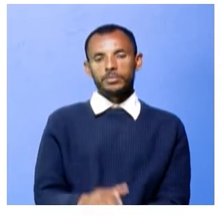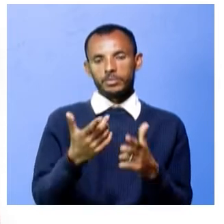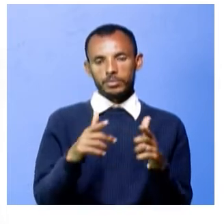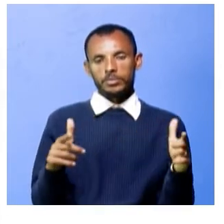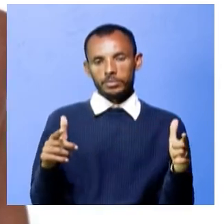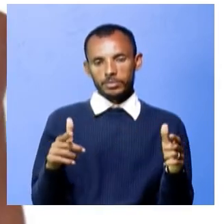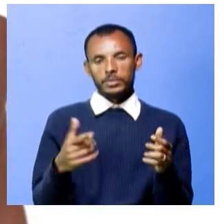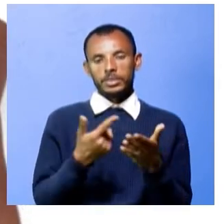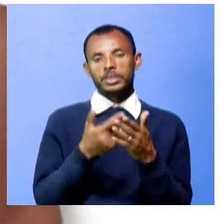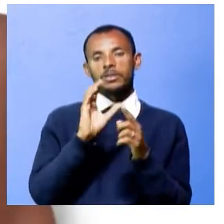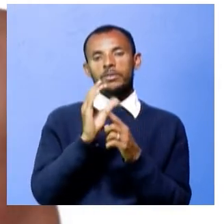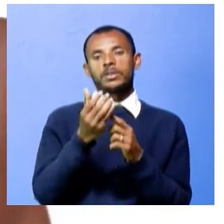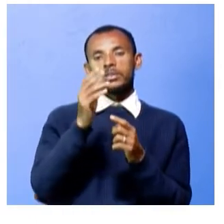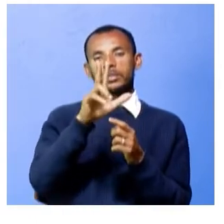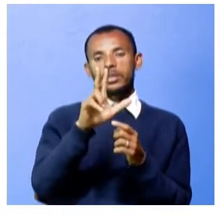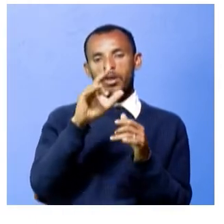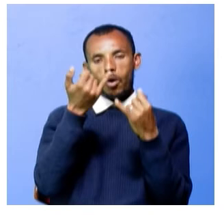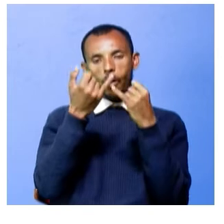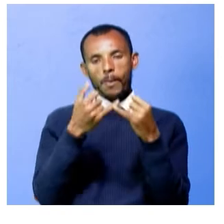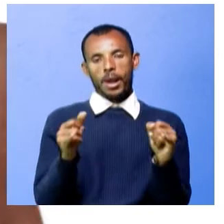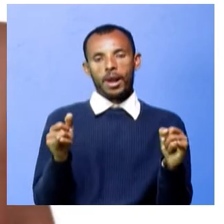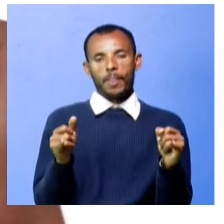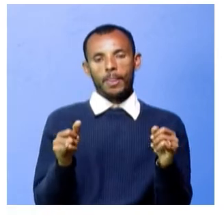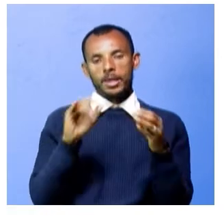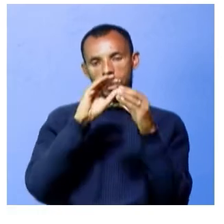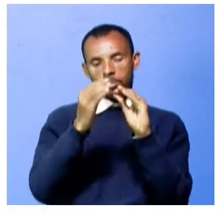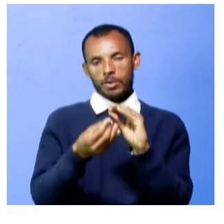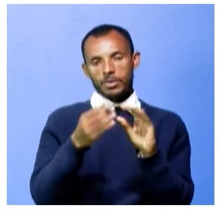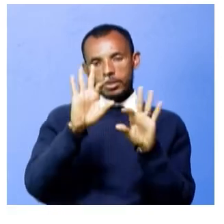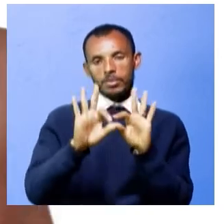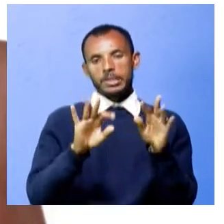probability of such event is 3 over the number of the sample space